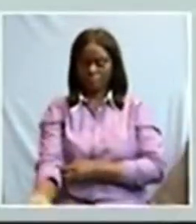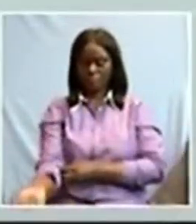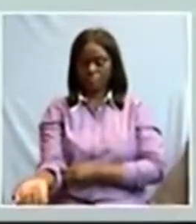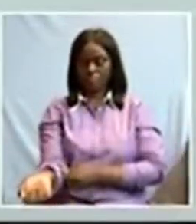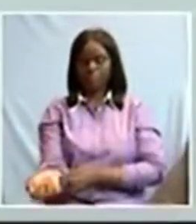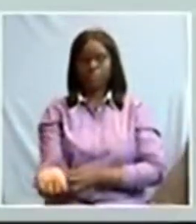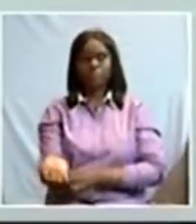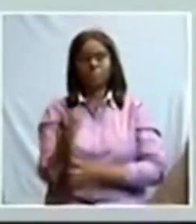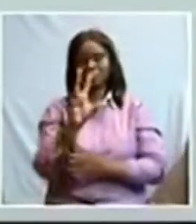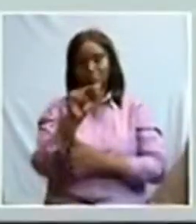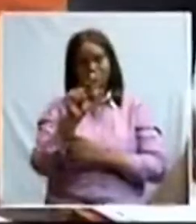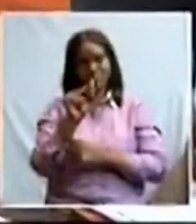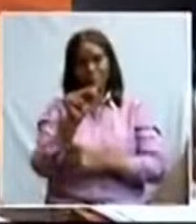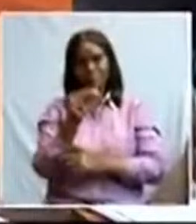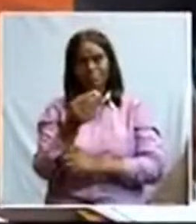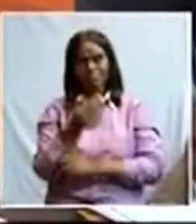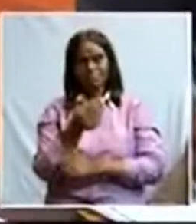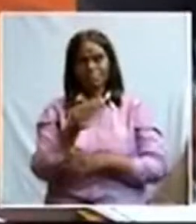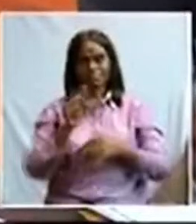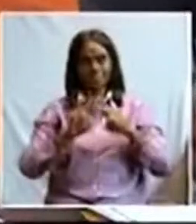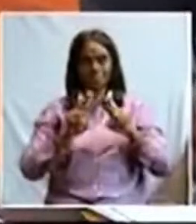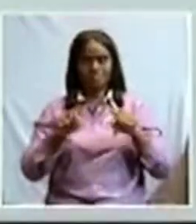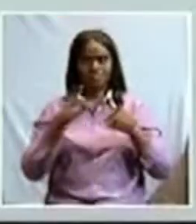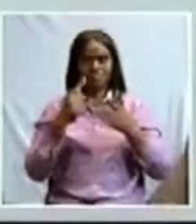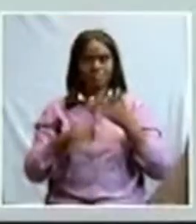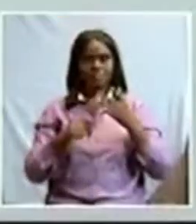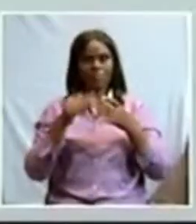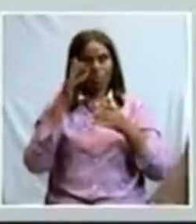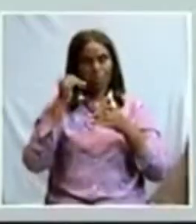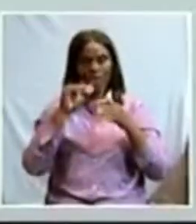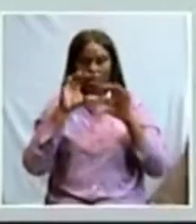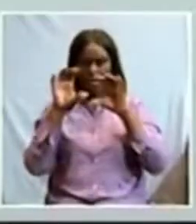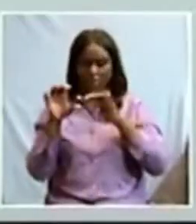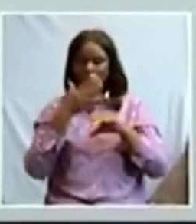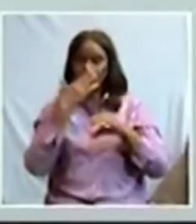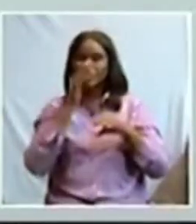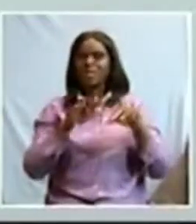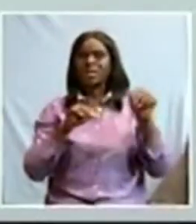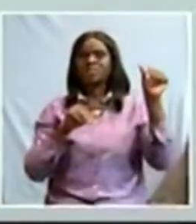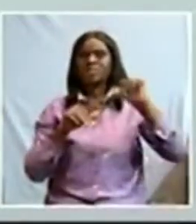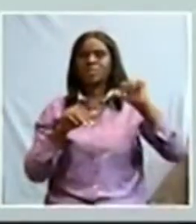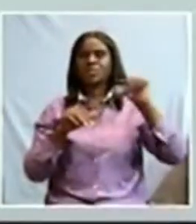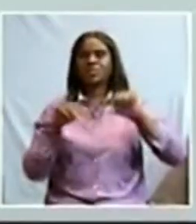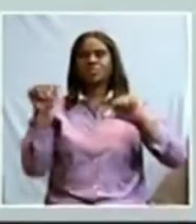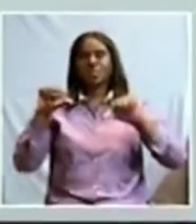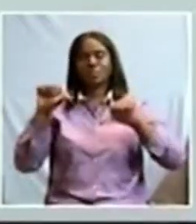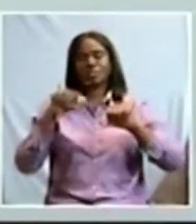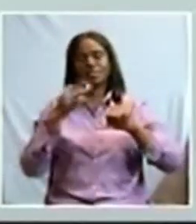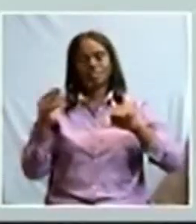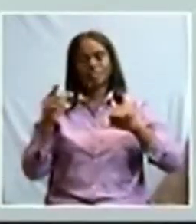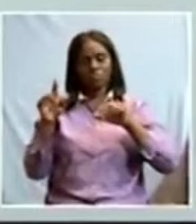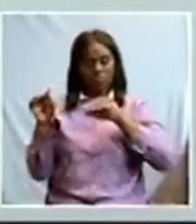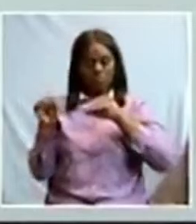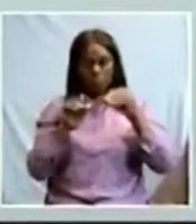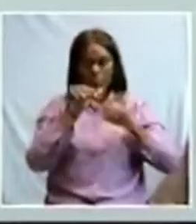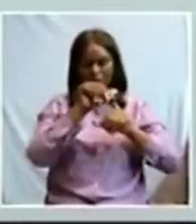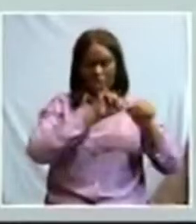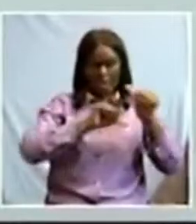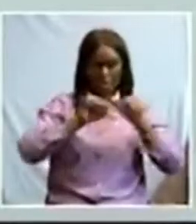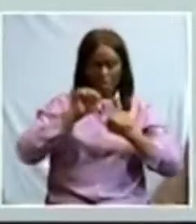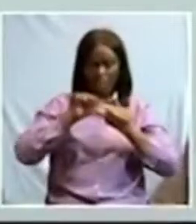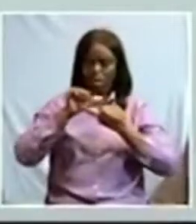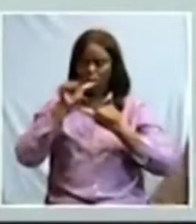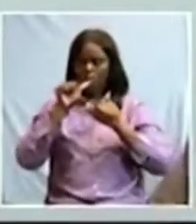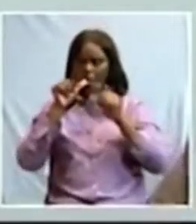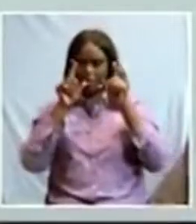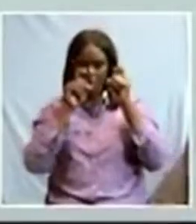Not at all, Chair. Why do you do what you do? Bad things. You are moving around, not